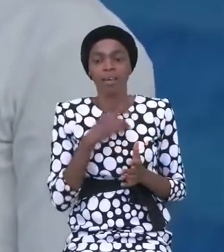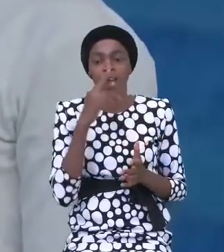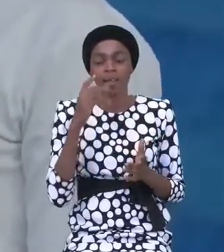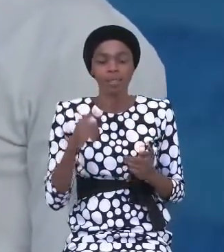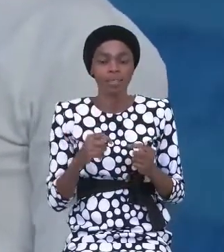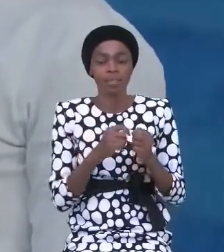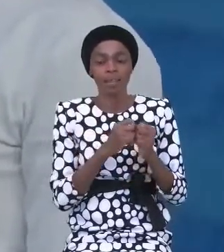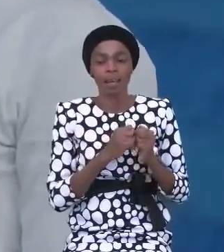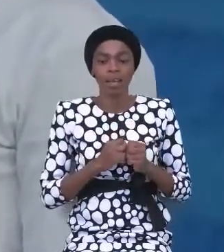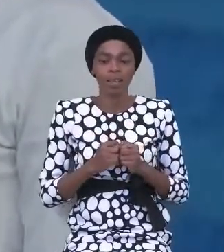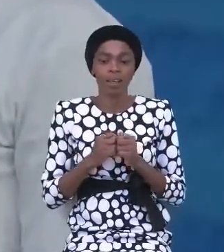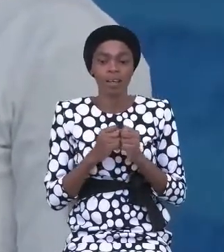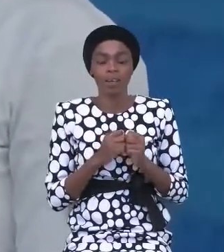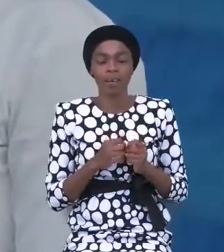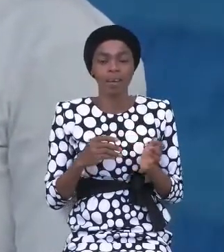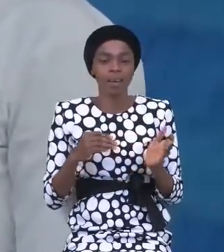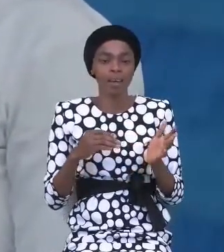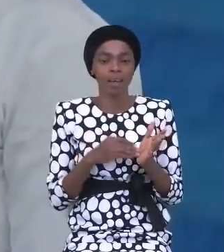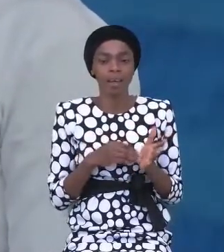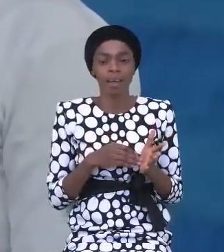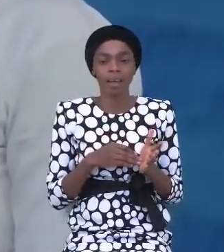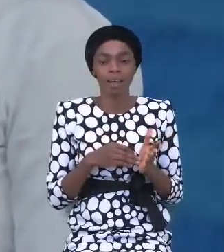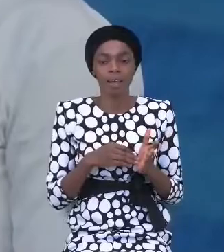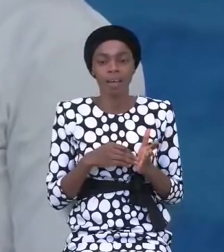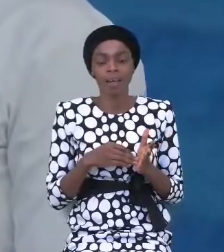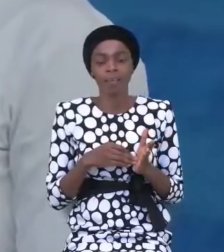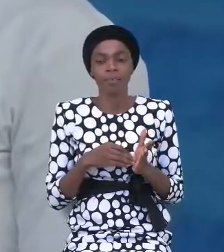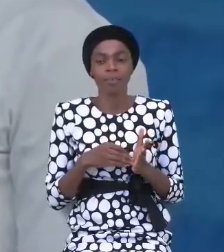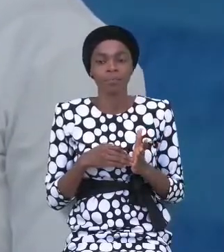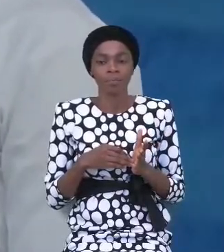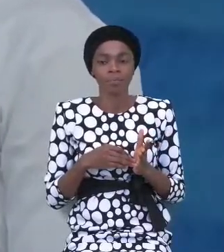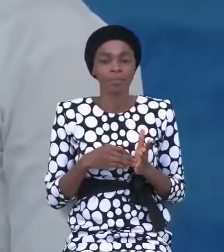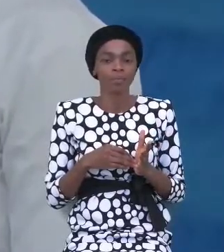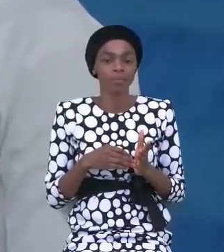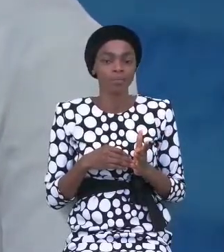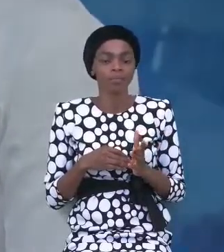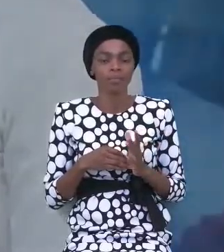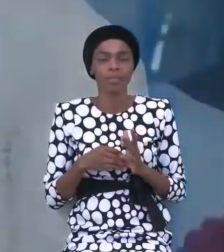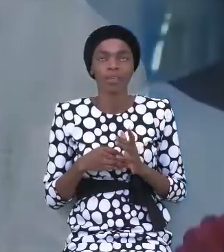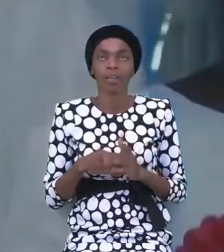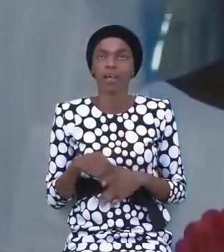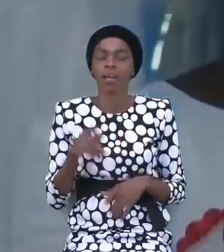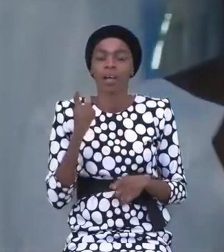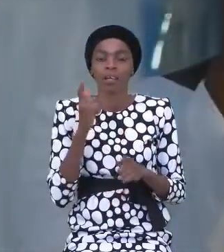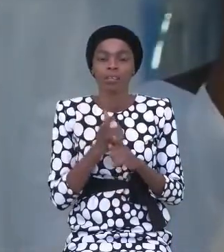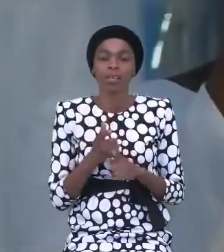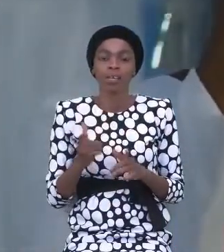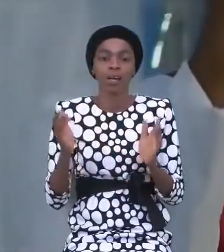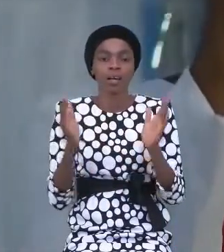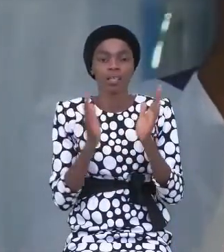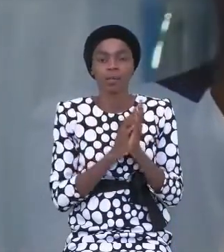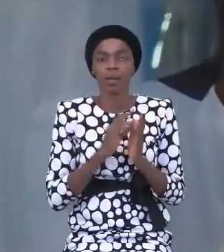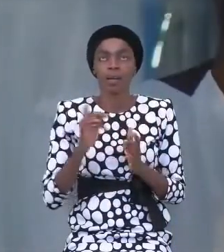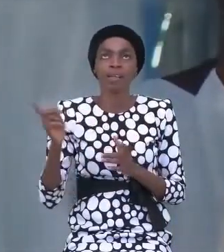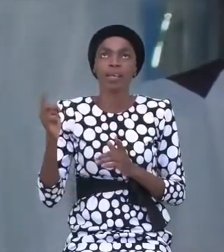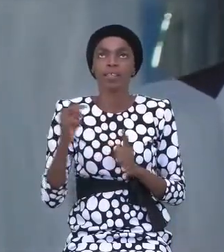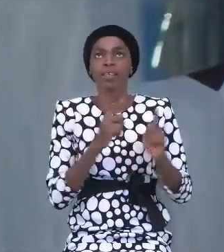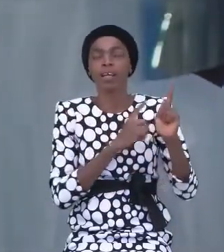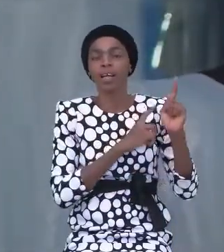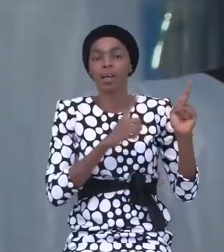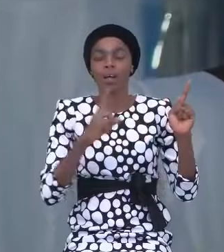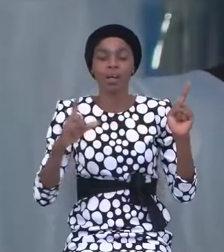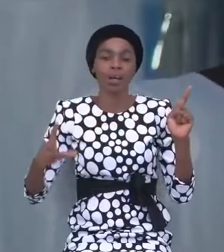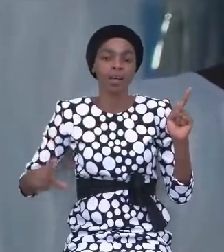again. We are together again. Just praising the Lord. Just praising